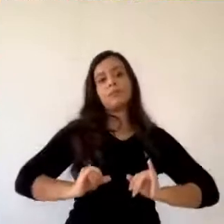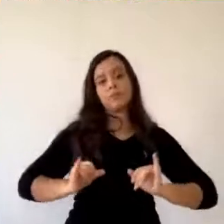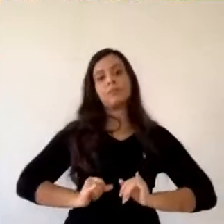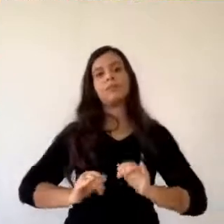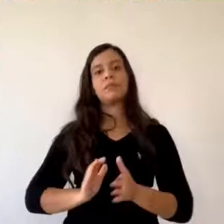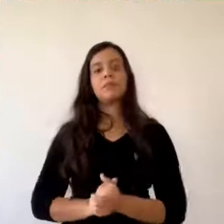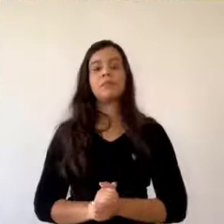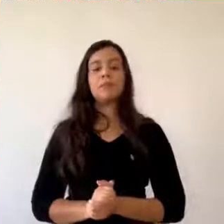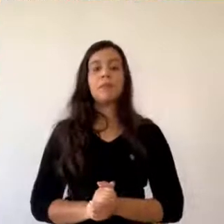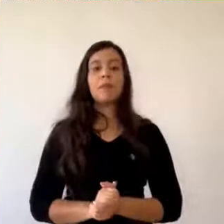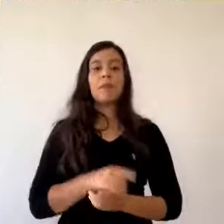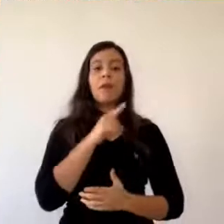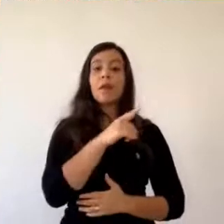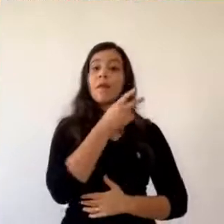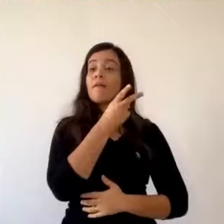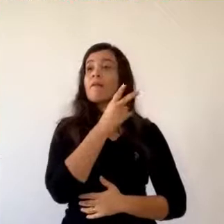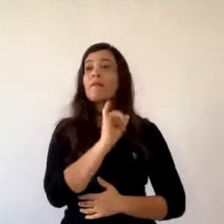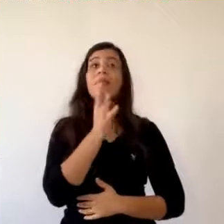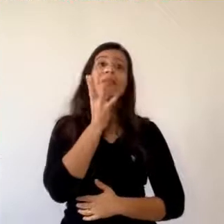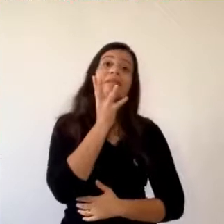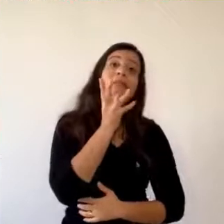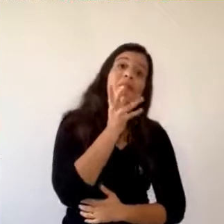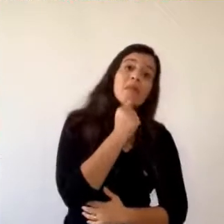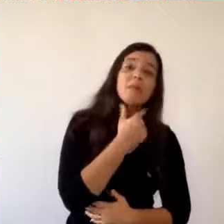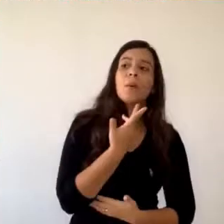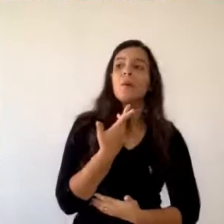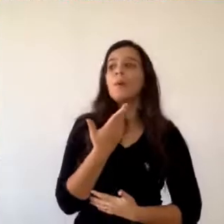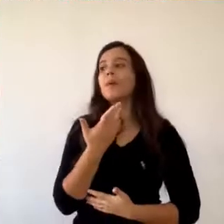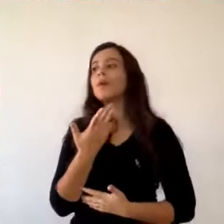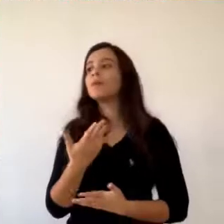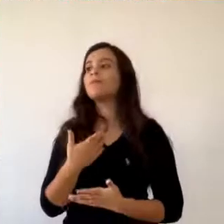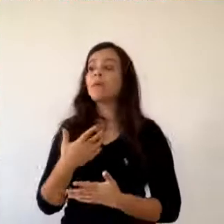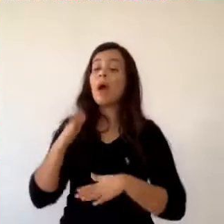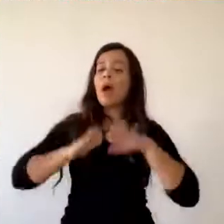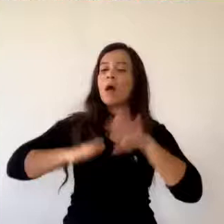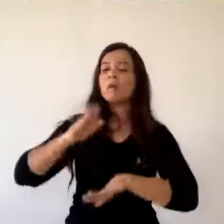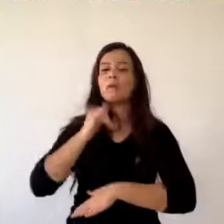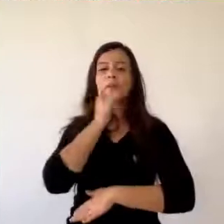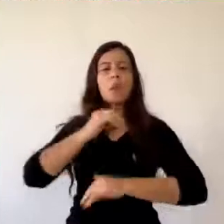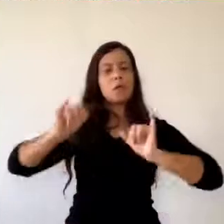majority of women have to deal with.